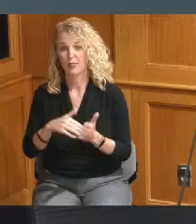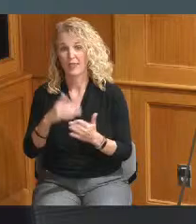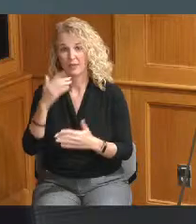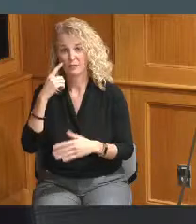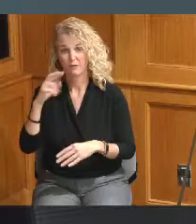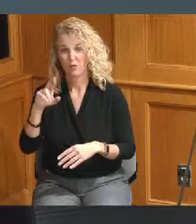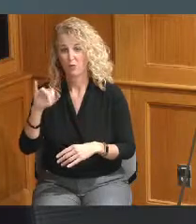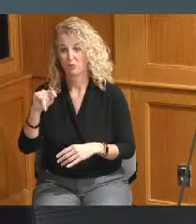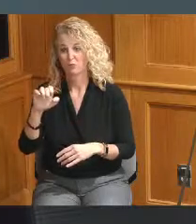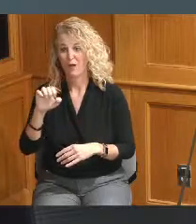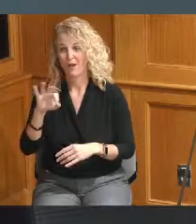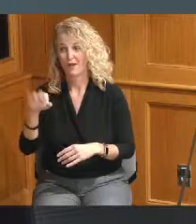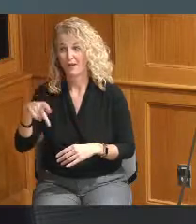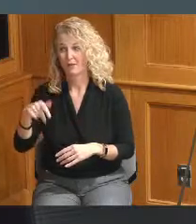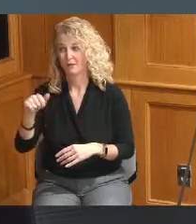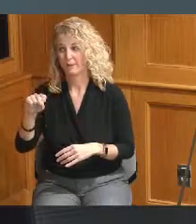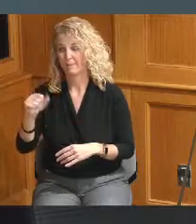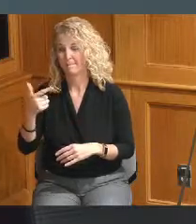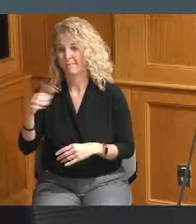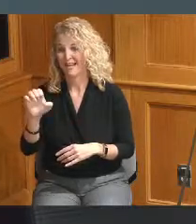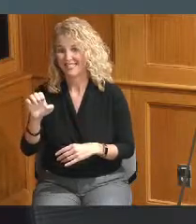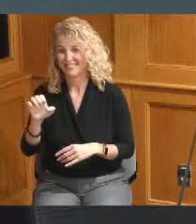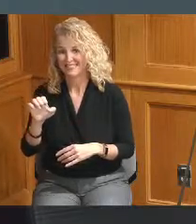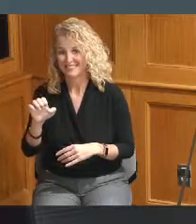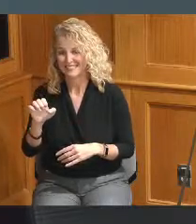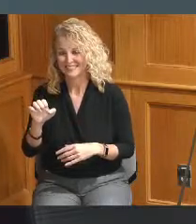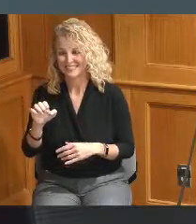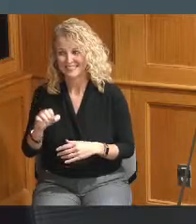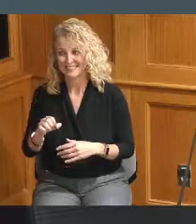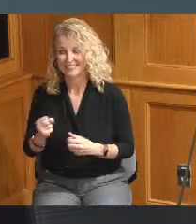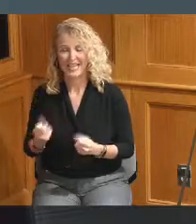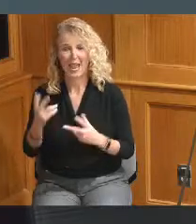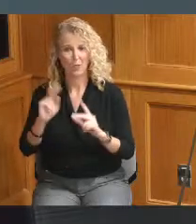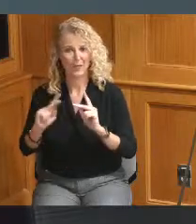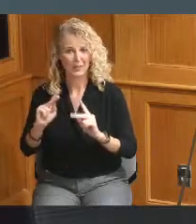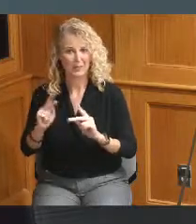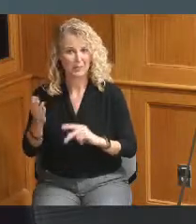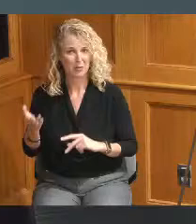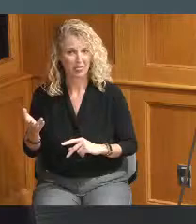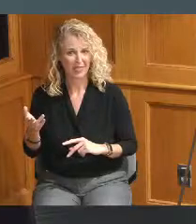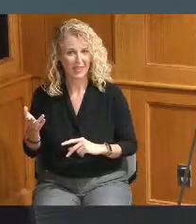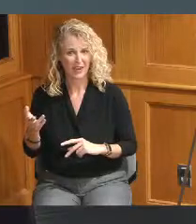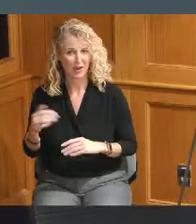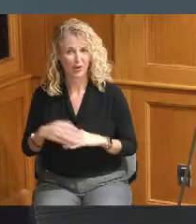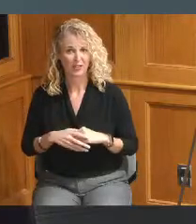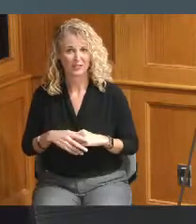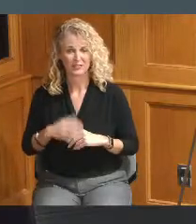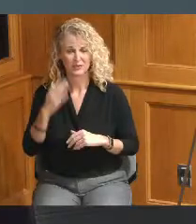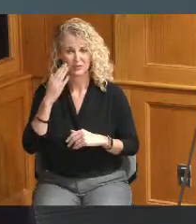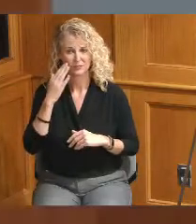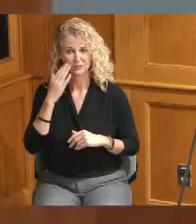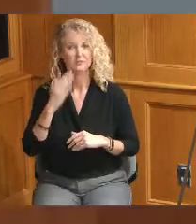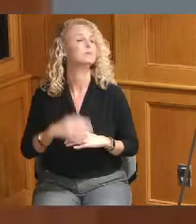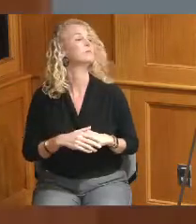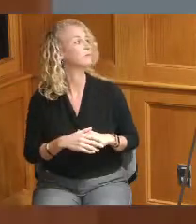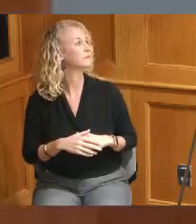of passage, is that for how many young people are we talking about for that? Do you know?